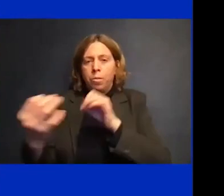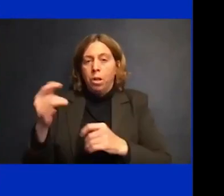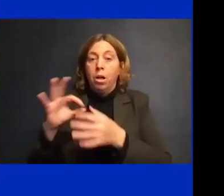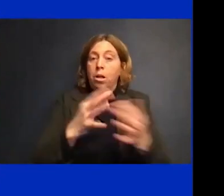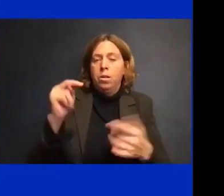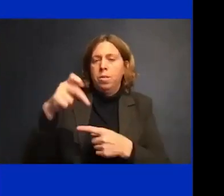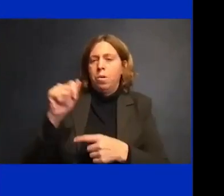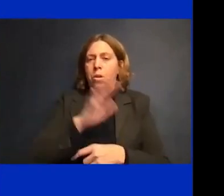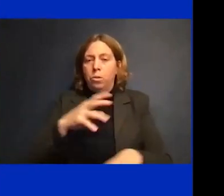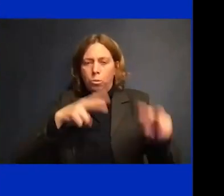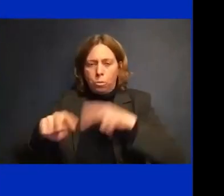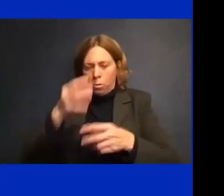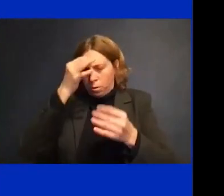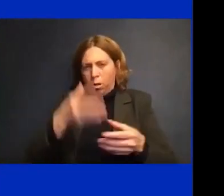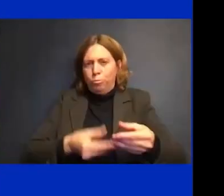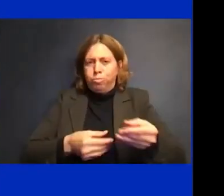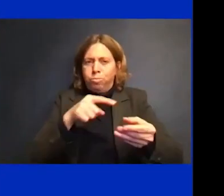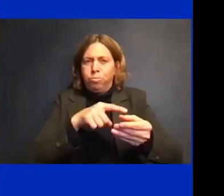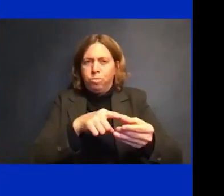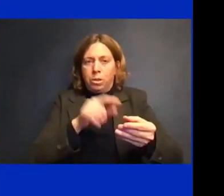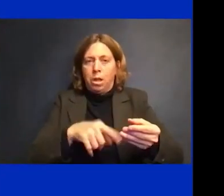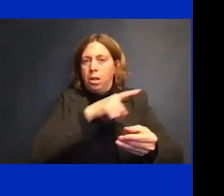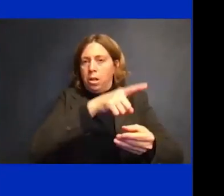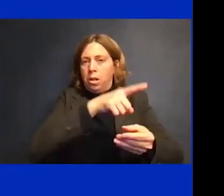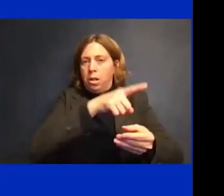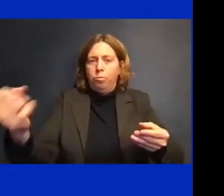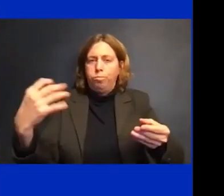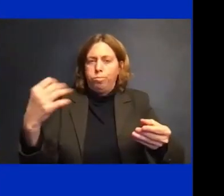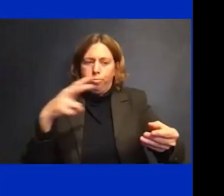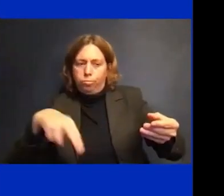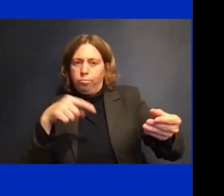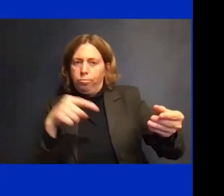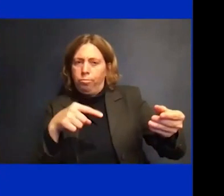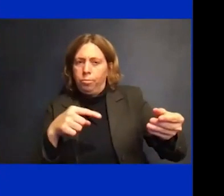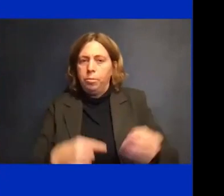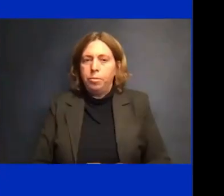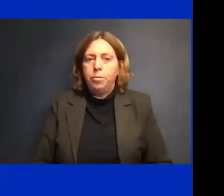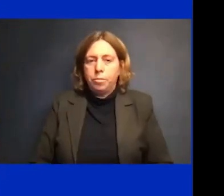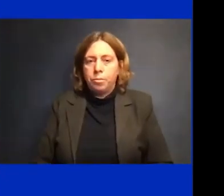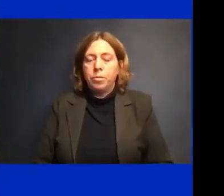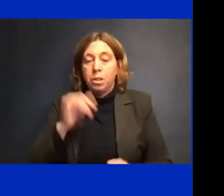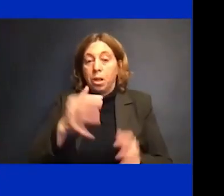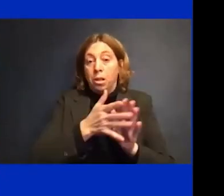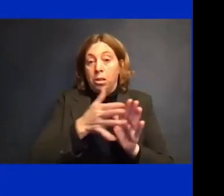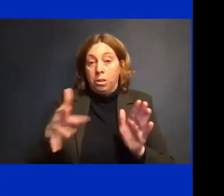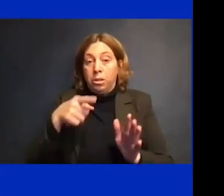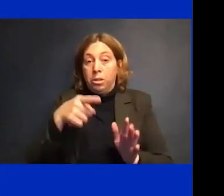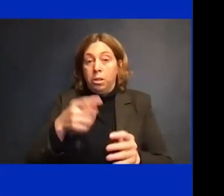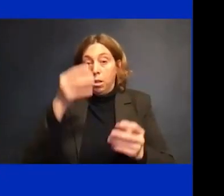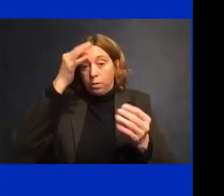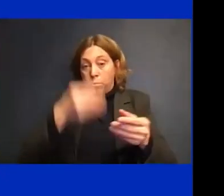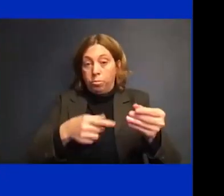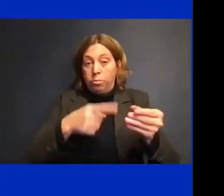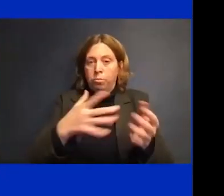NEPA Scoping Information Packet. Following this period, the final NEPA Scoping Information Packet was published